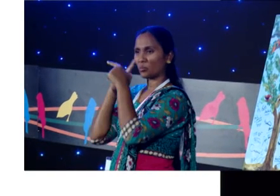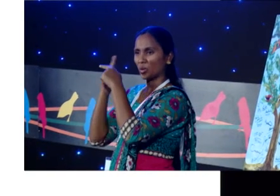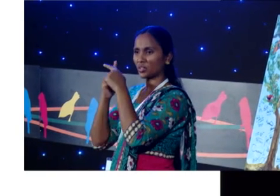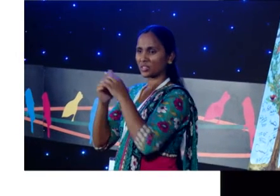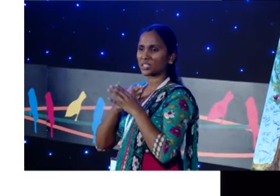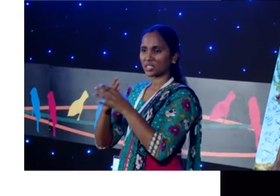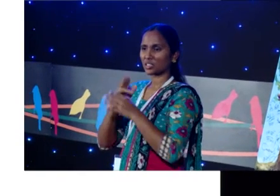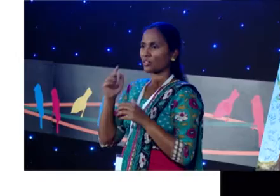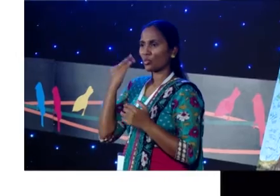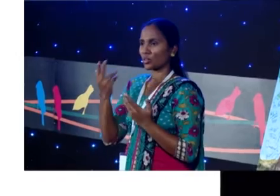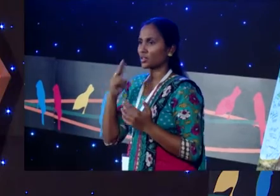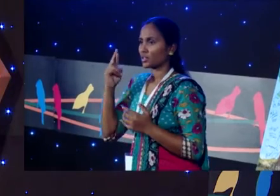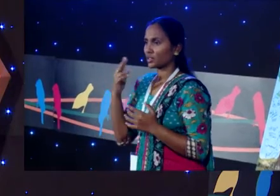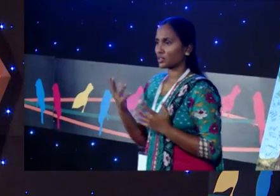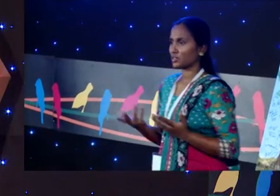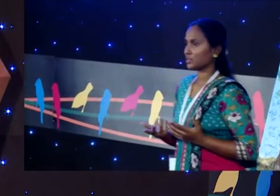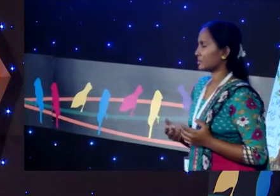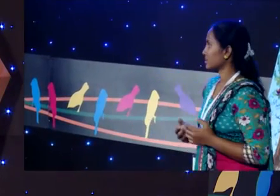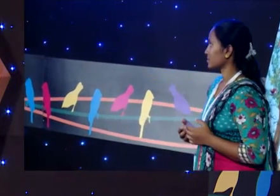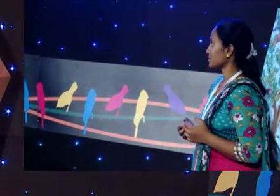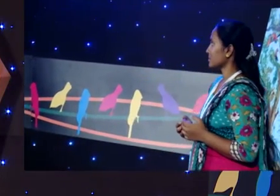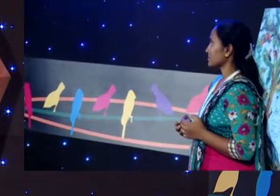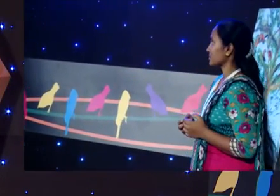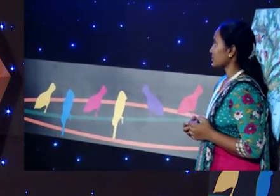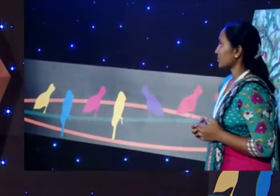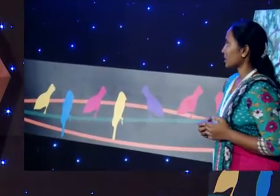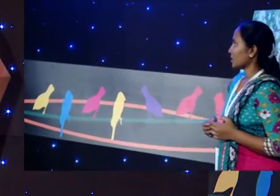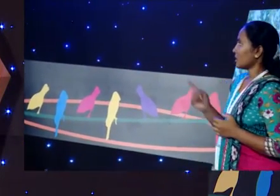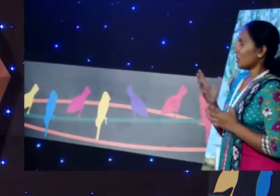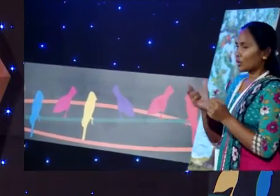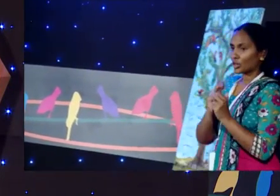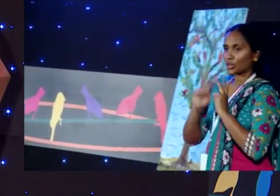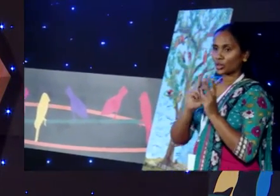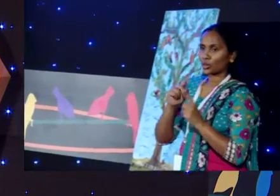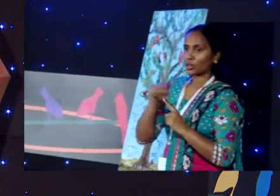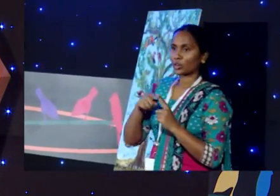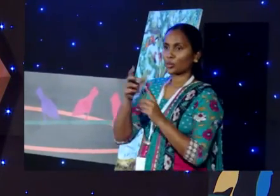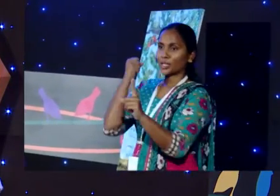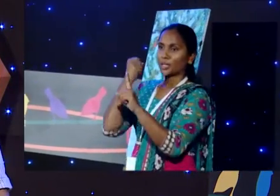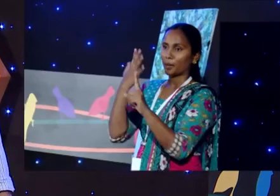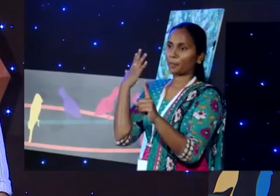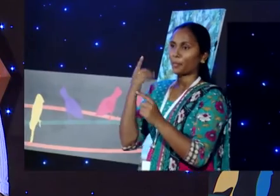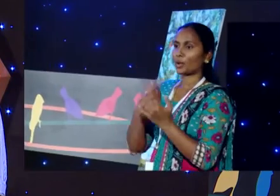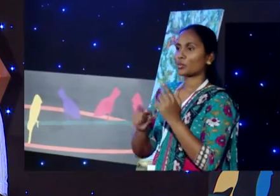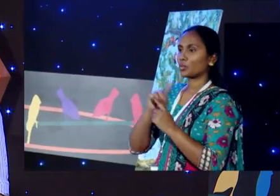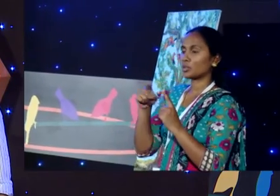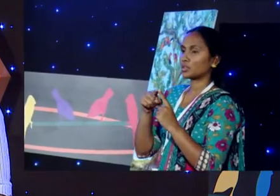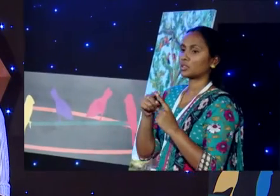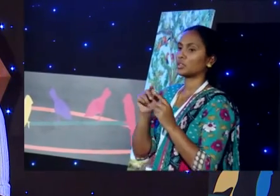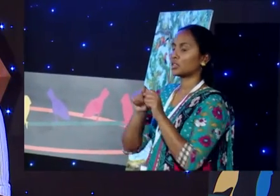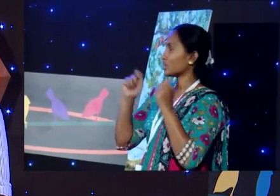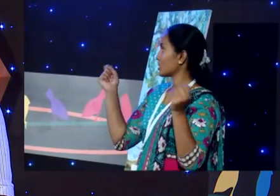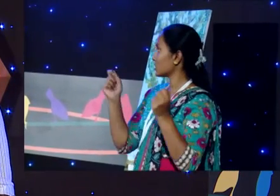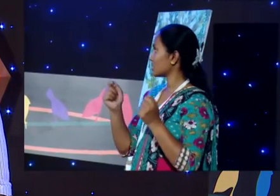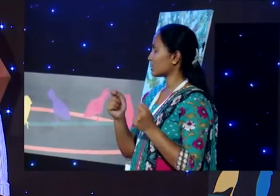important for us to justify what are we doing. And what I'm going to talk to you about is the impact that news has been,